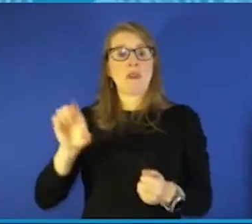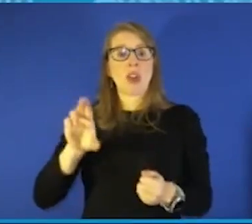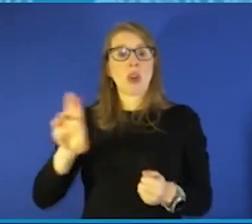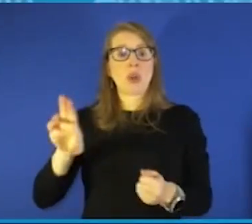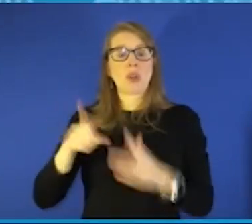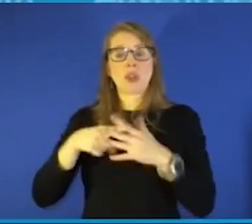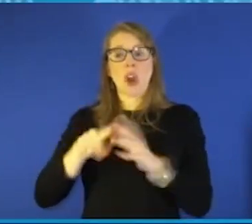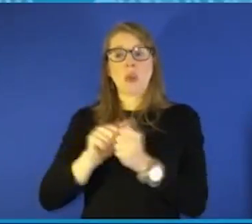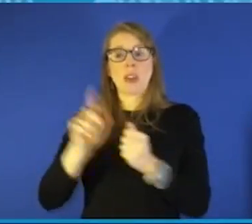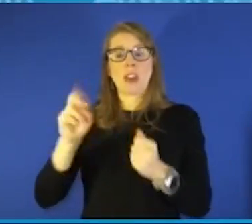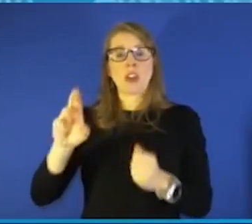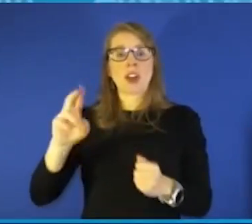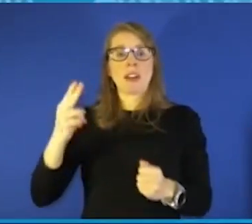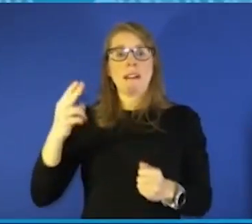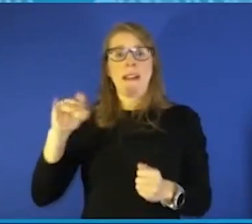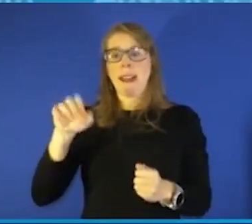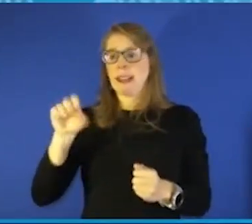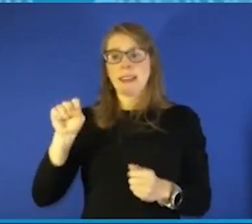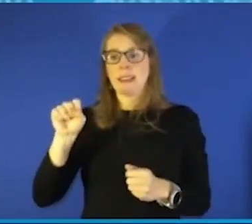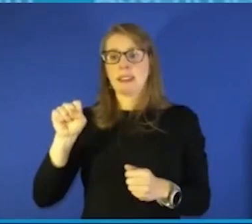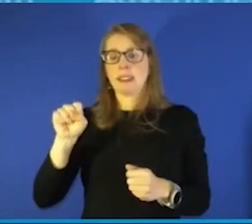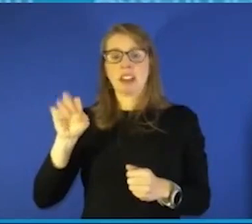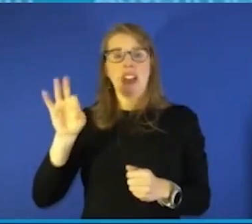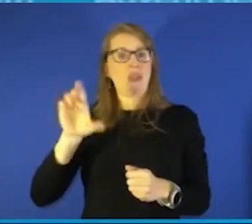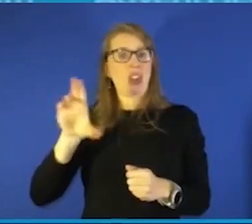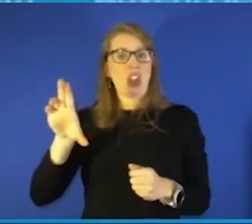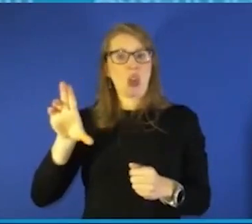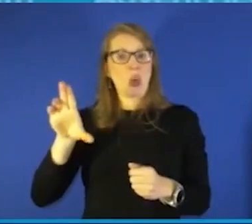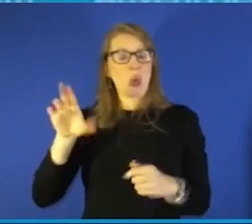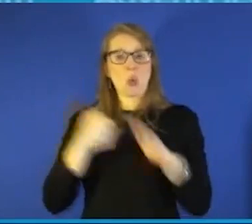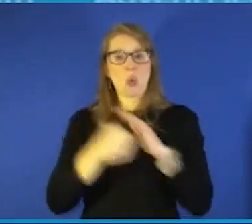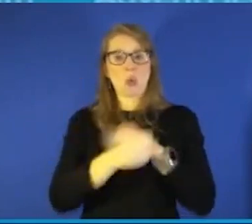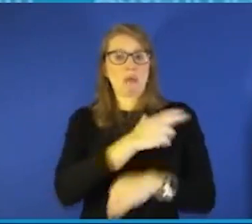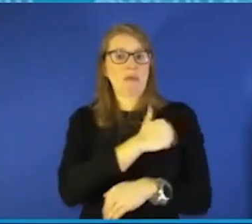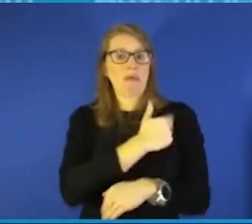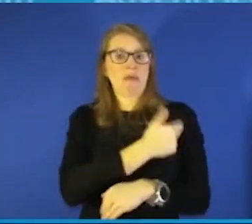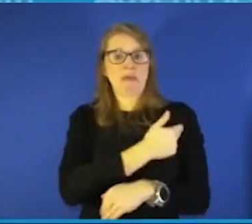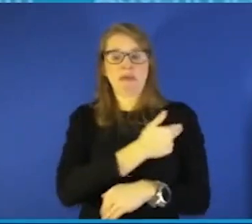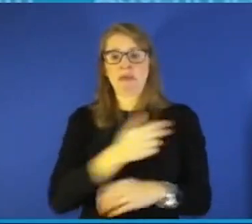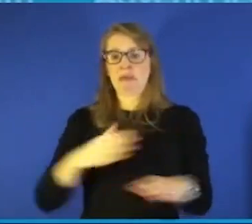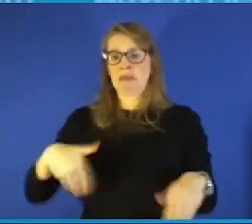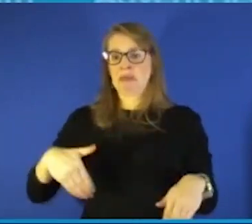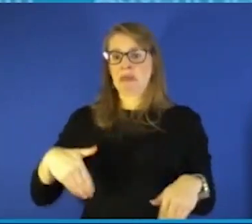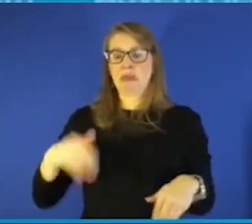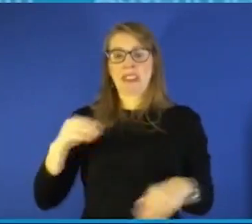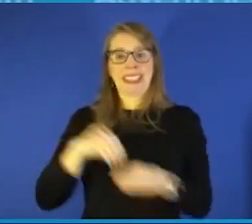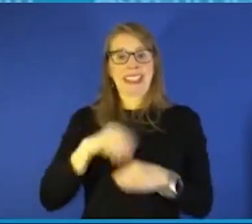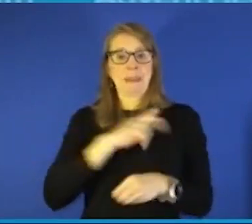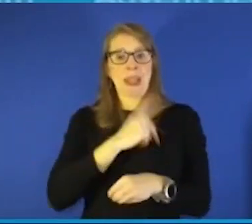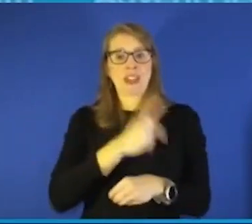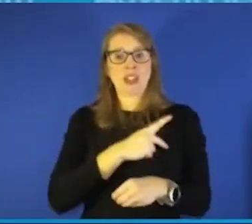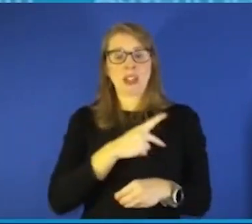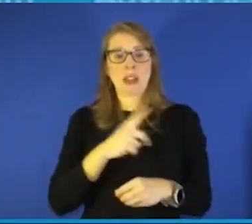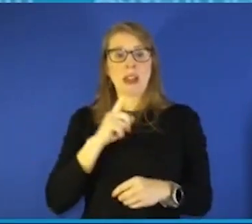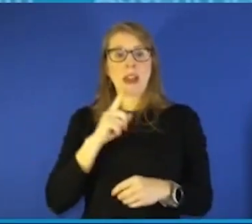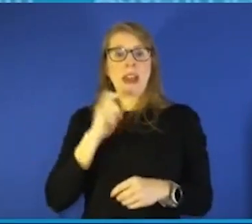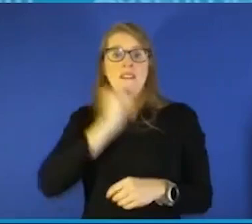Well, I have to say we haven't seen much flu inpatient yet here. I get a daily report of